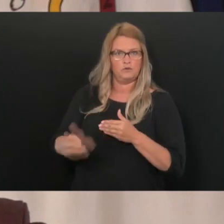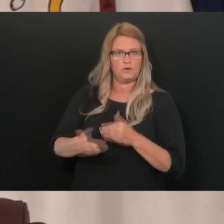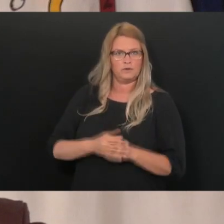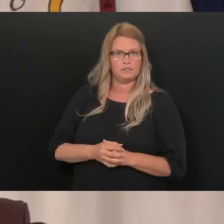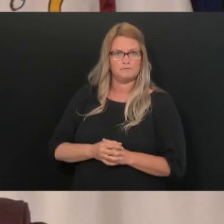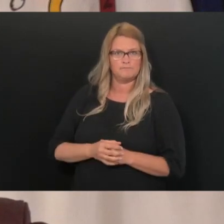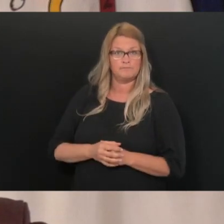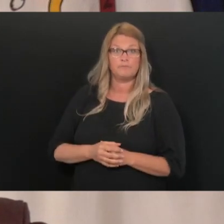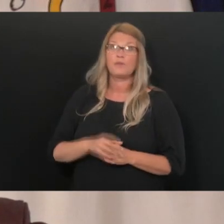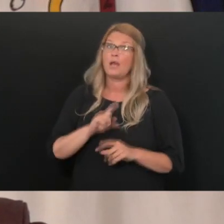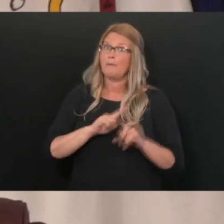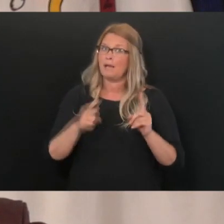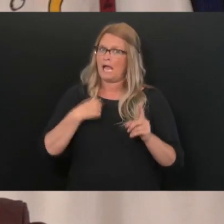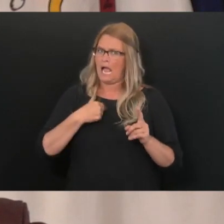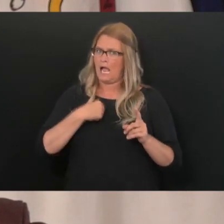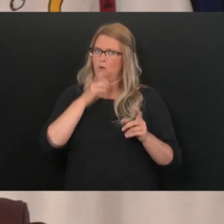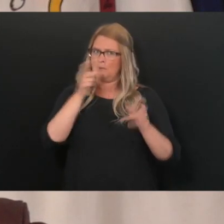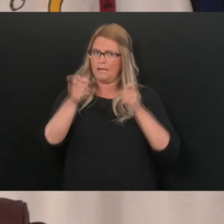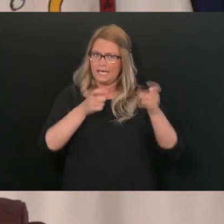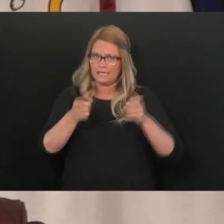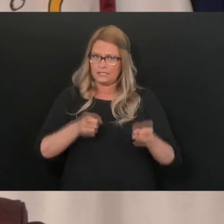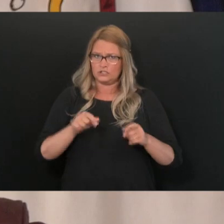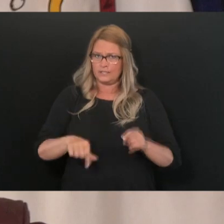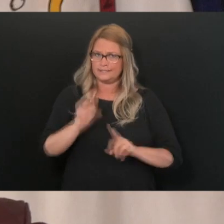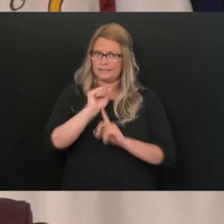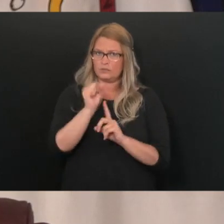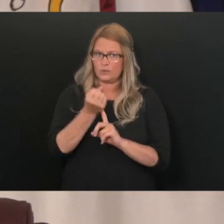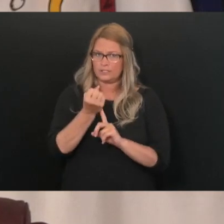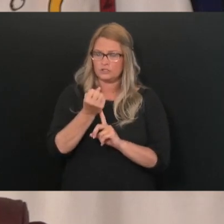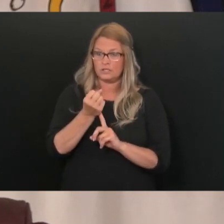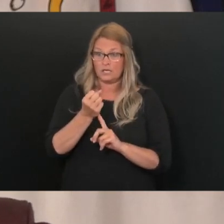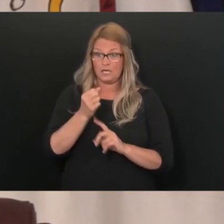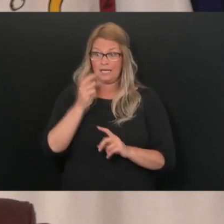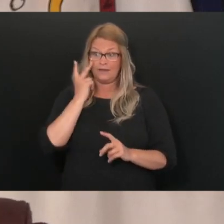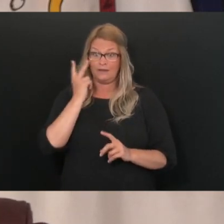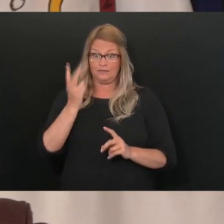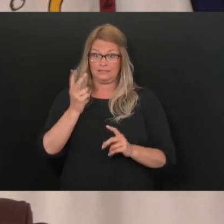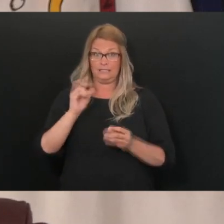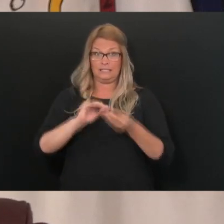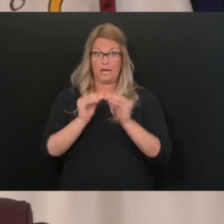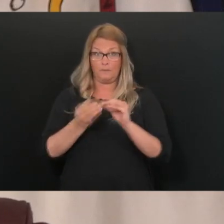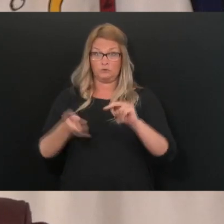got to manage this situation. And as the numbers move, we